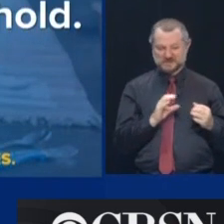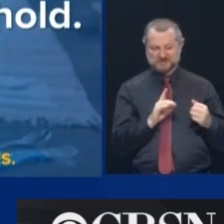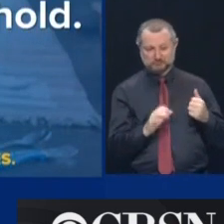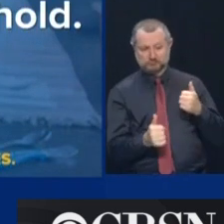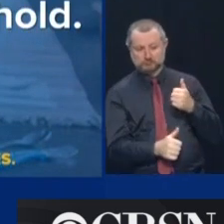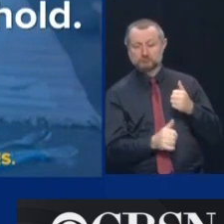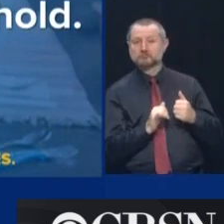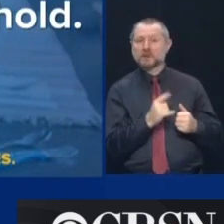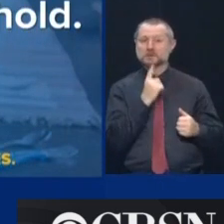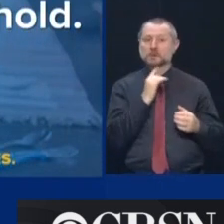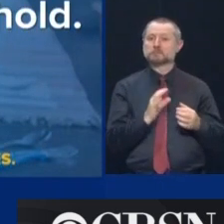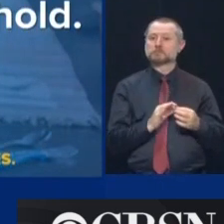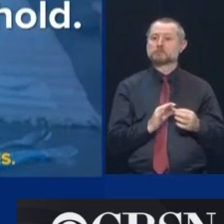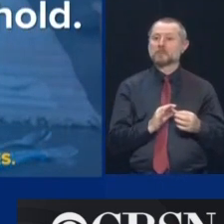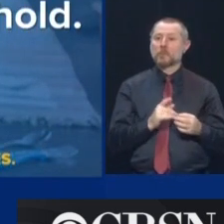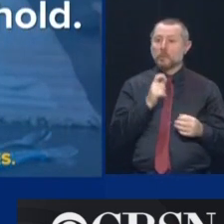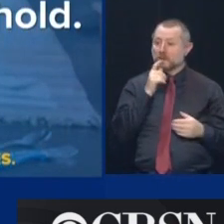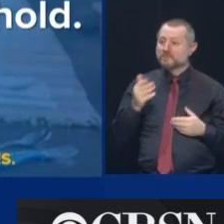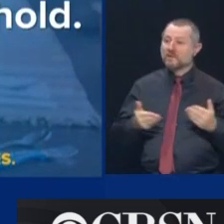Don't invite people over.